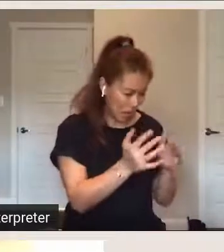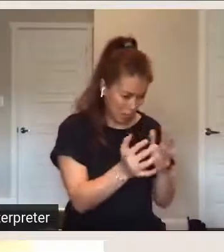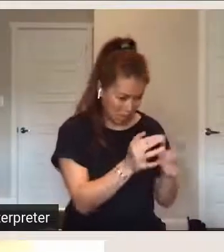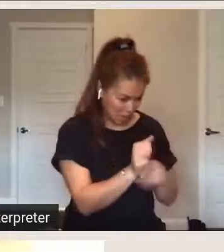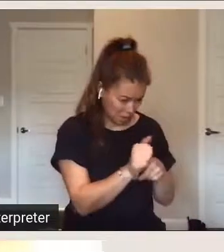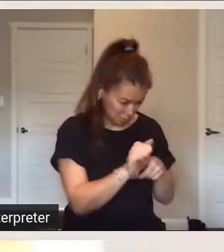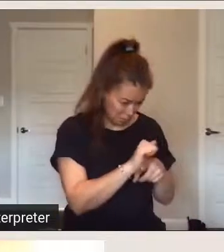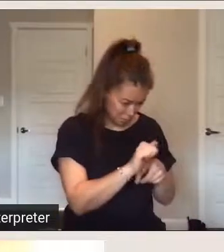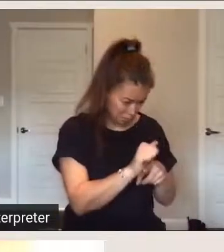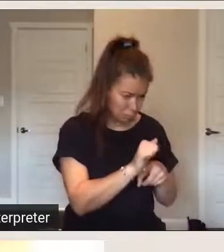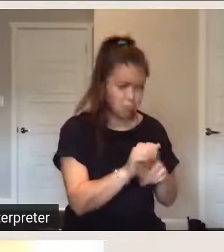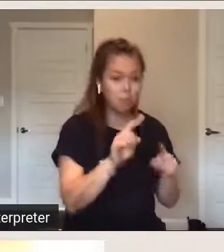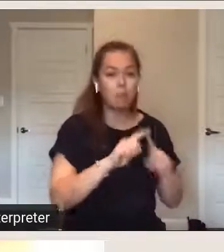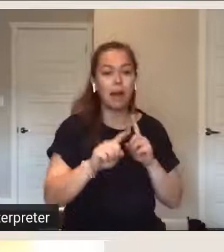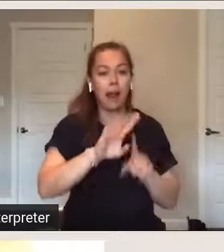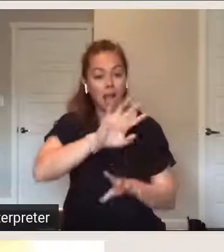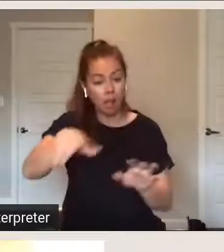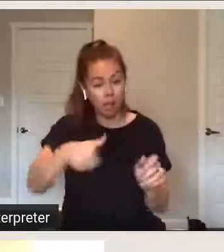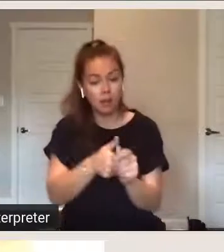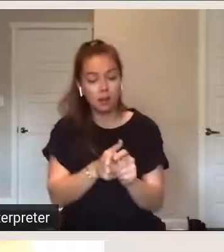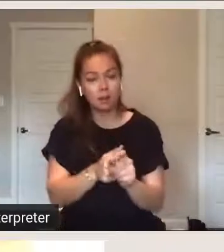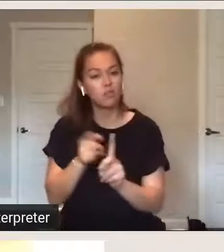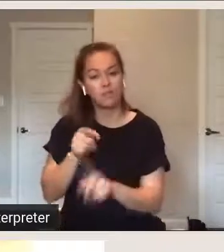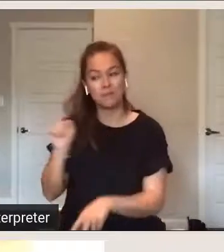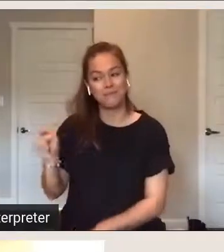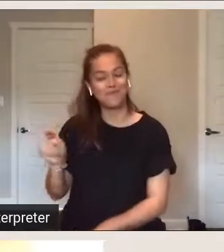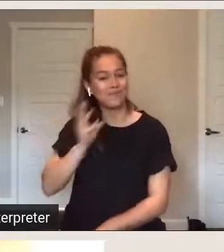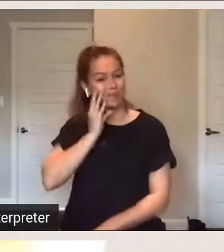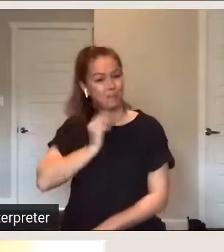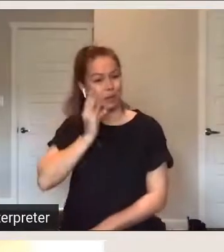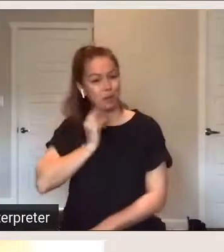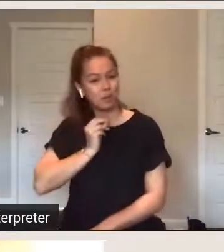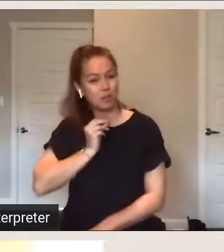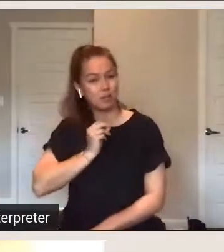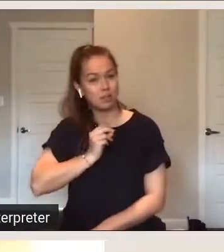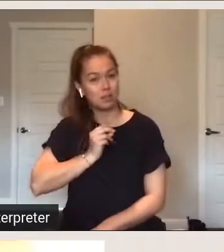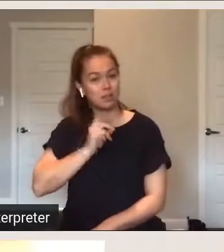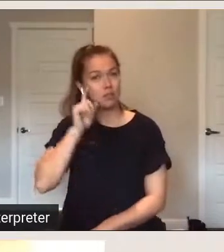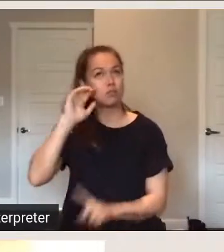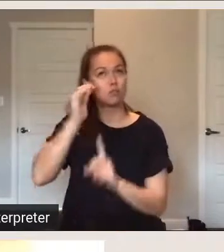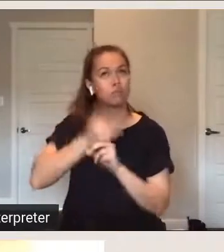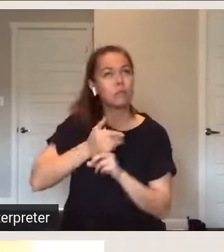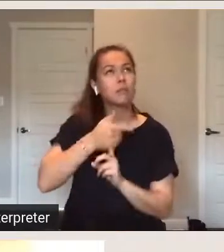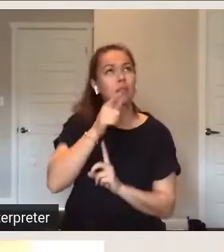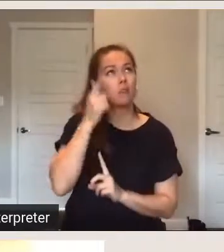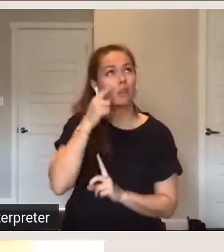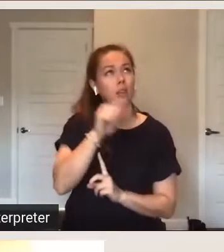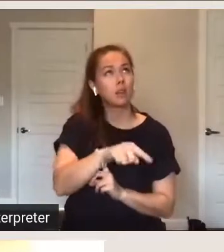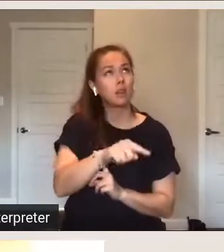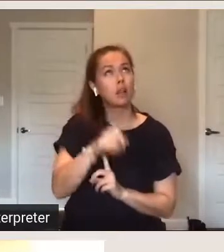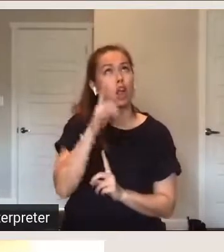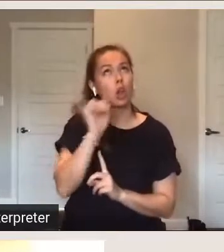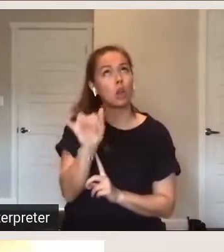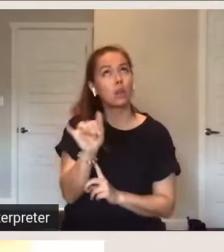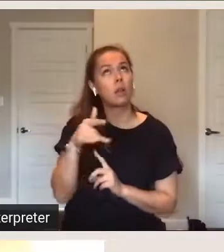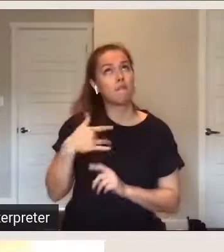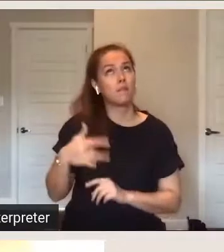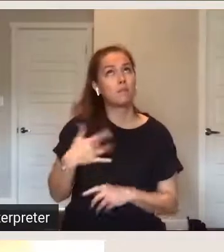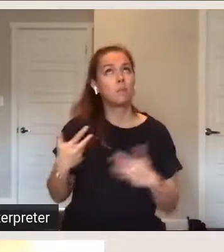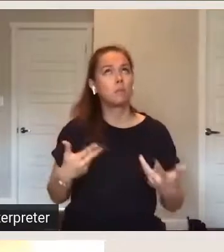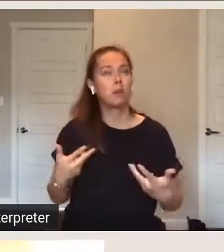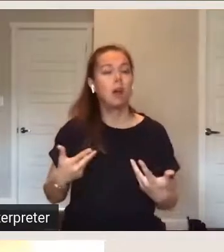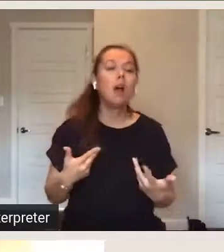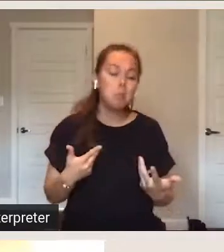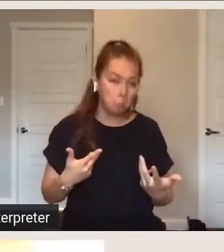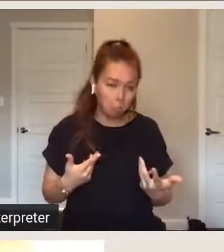just kind of thinking about like, okay, what is that experience like for someone? And most of my work now does kind of, you